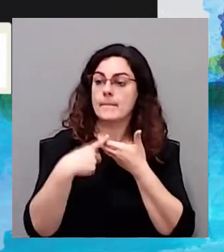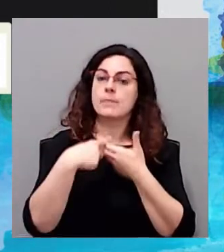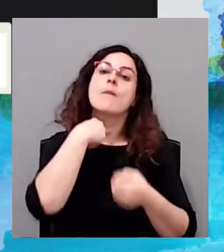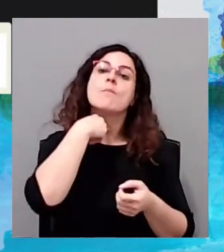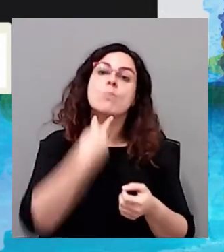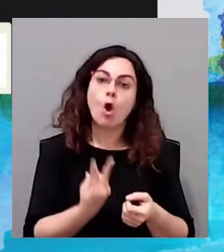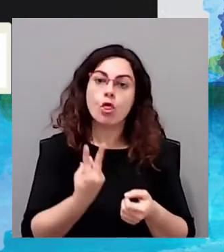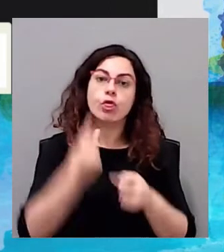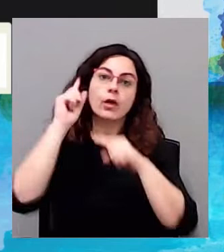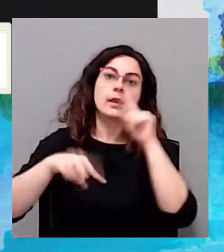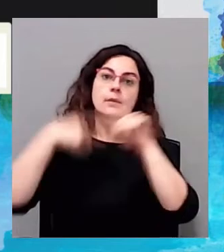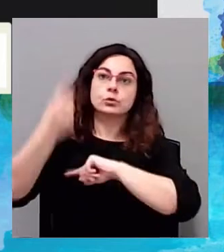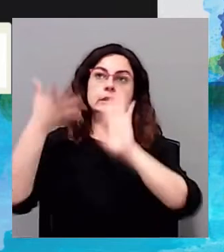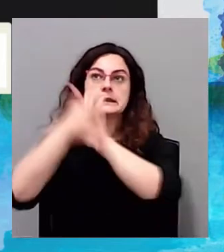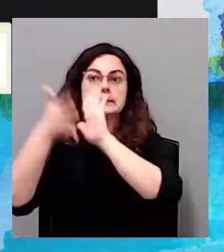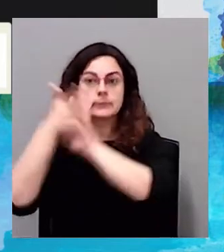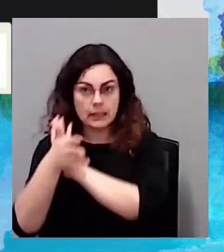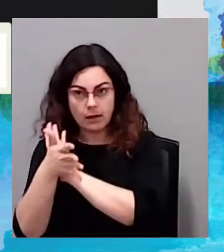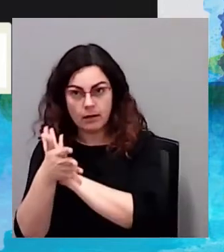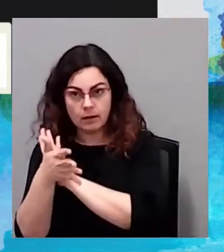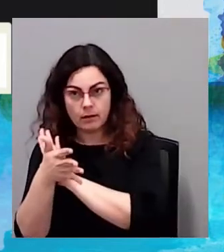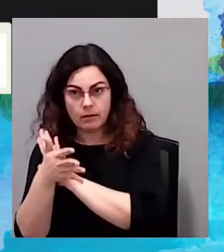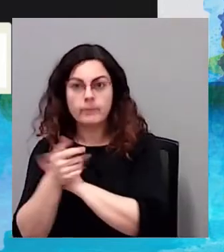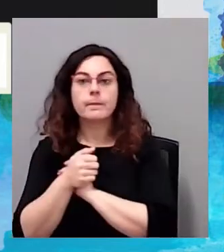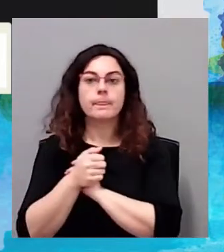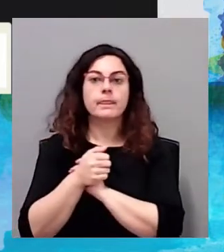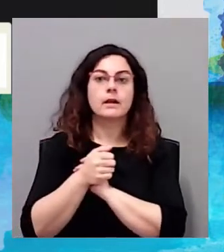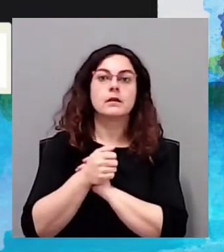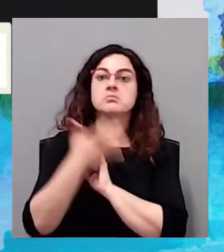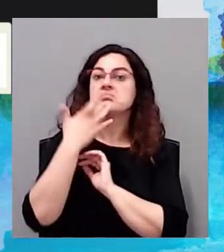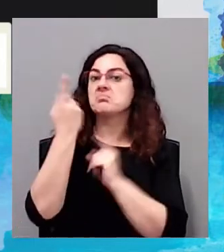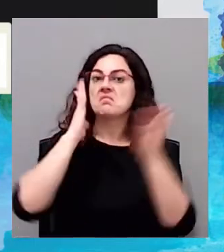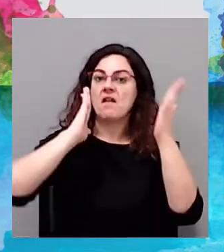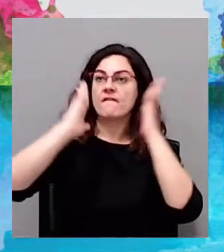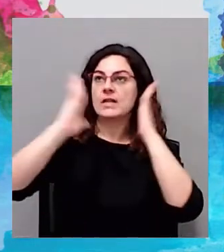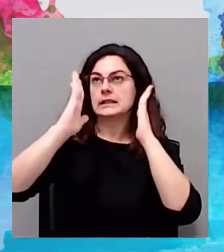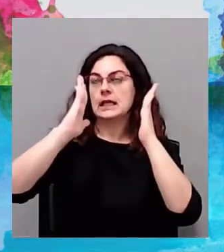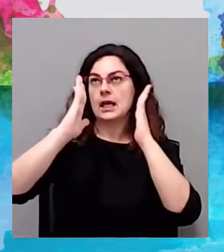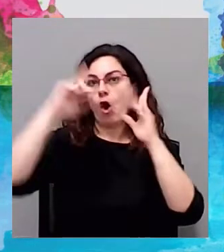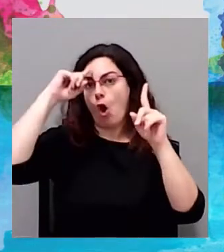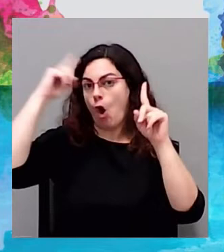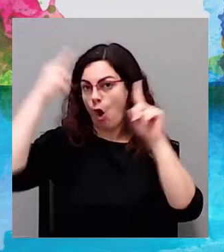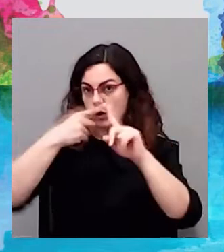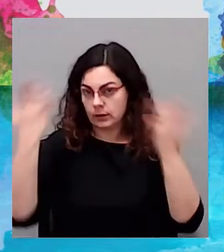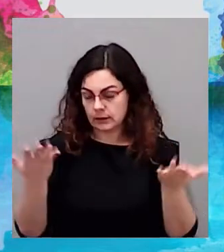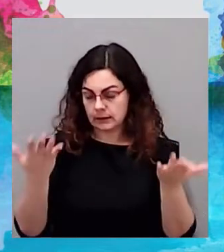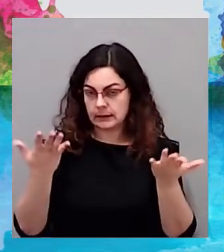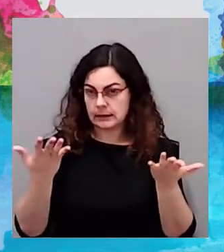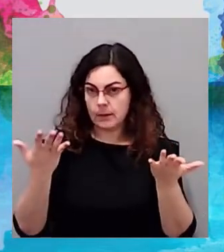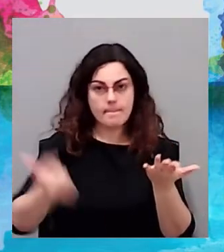are given a voice, and then we go to the description.